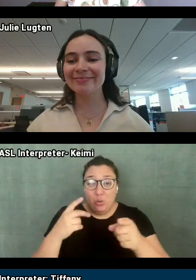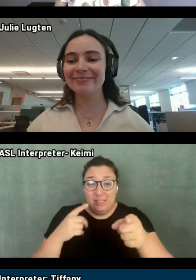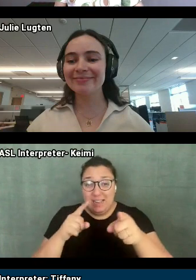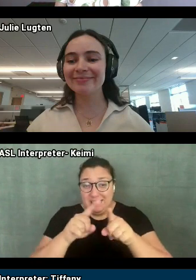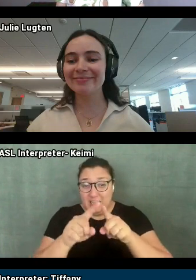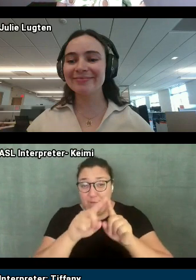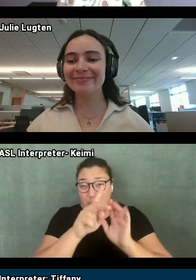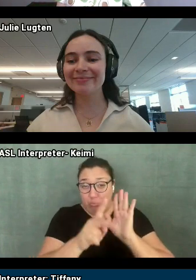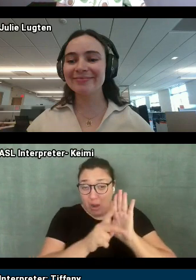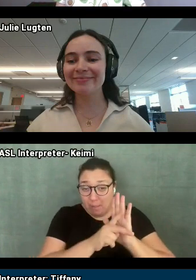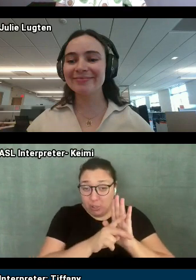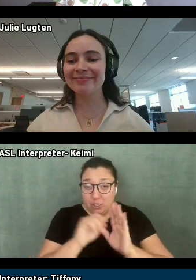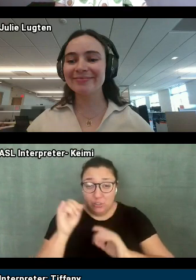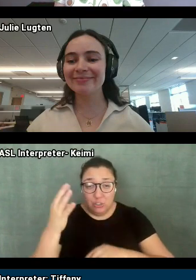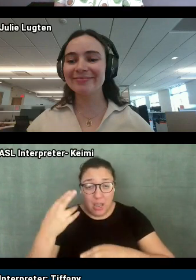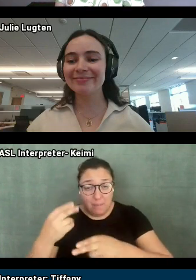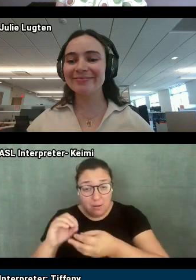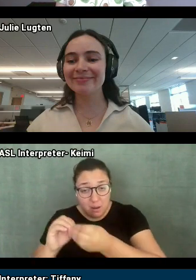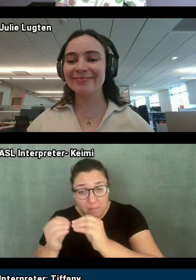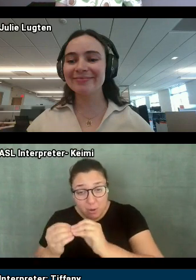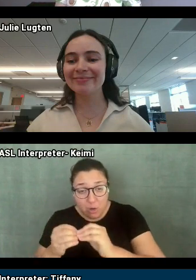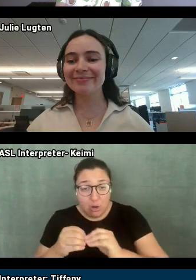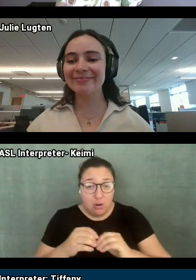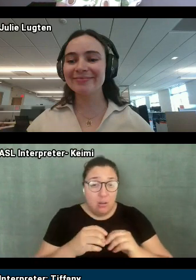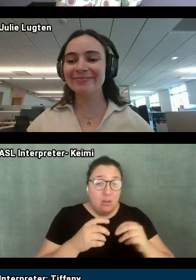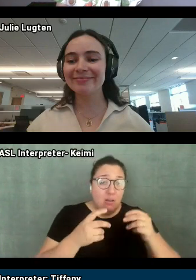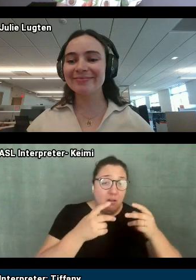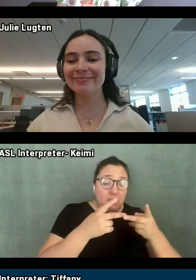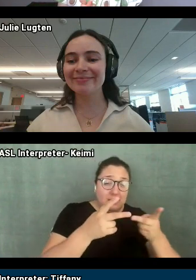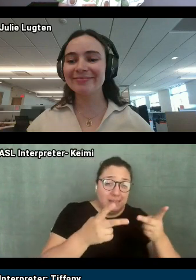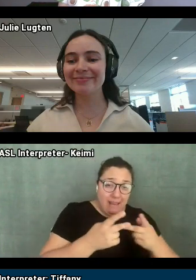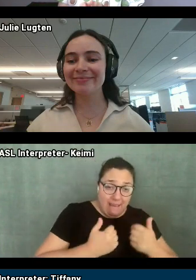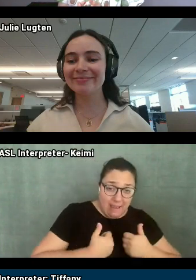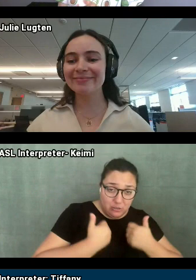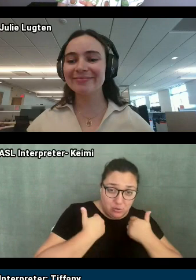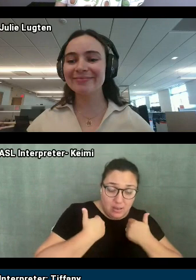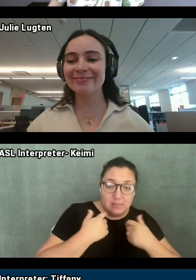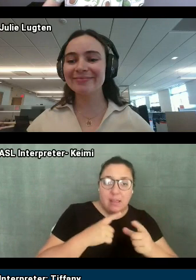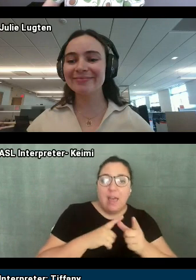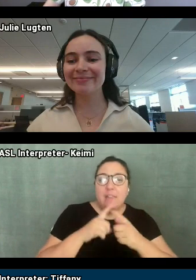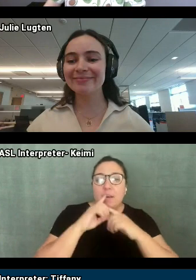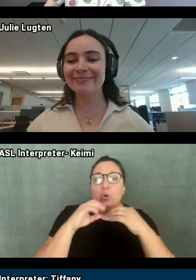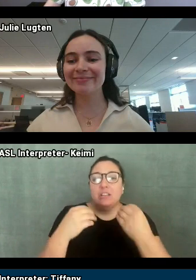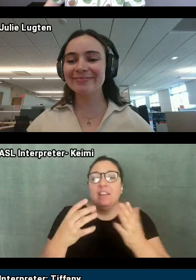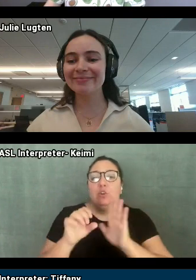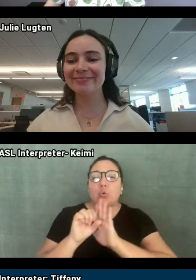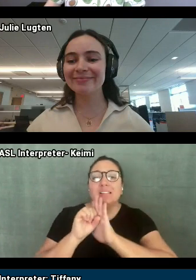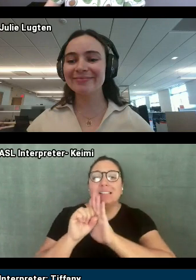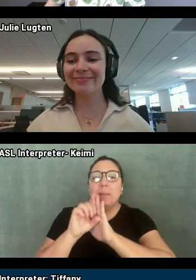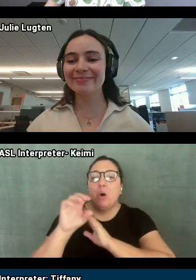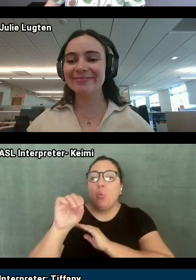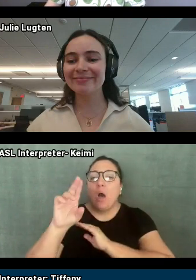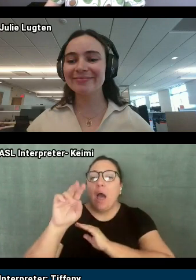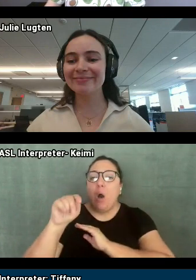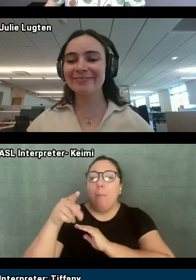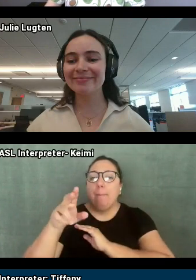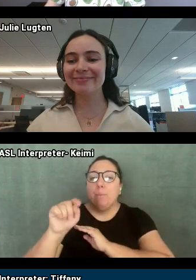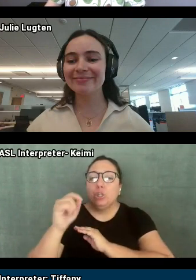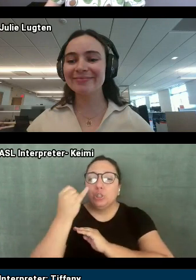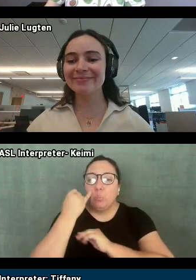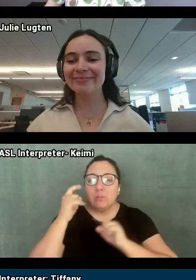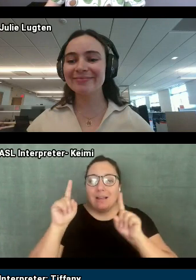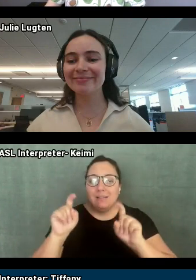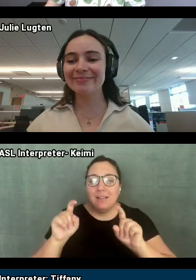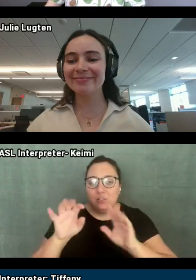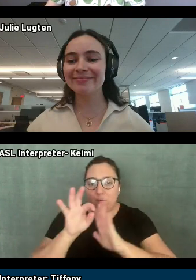number, my site address, and all that. And then it gives me my sample output up here when I test the formula. So